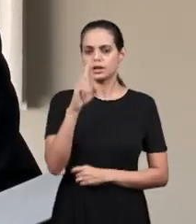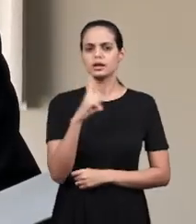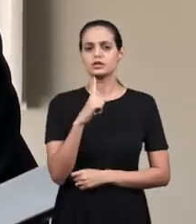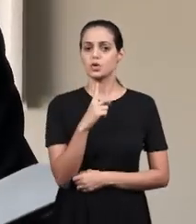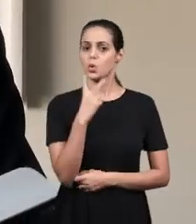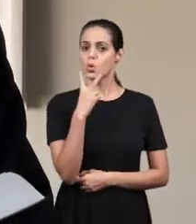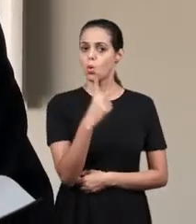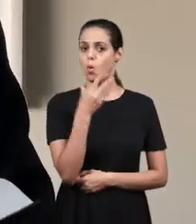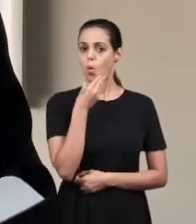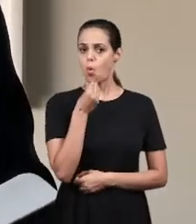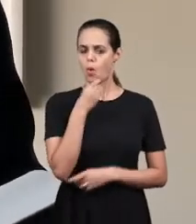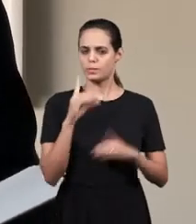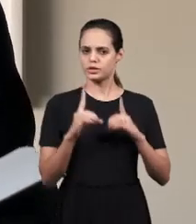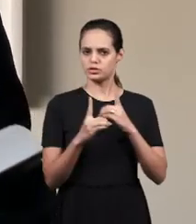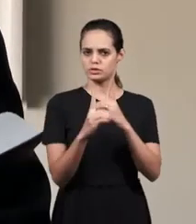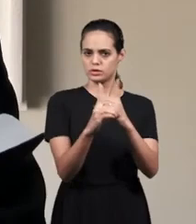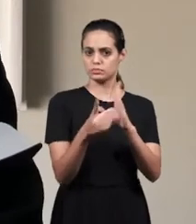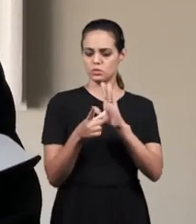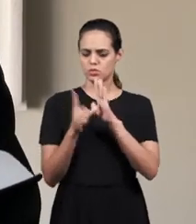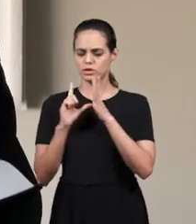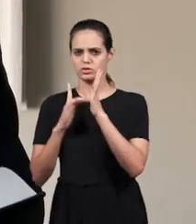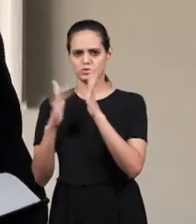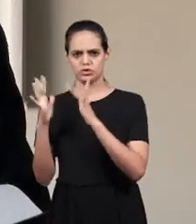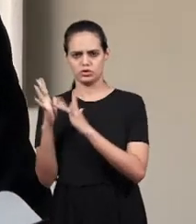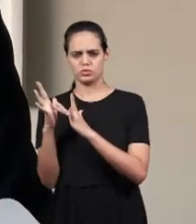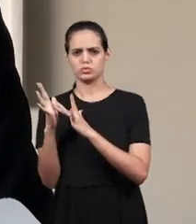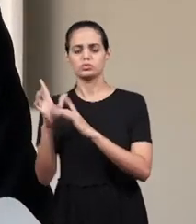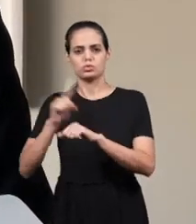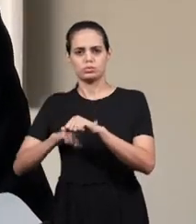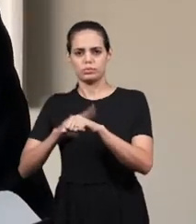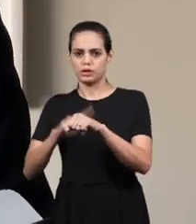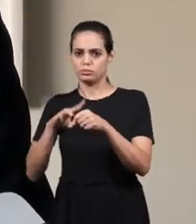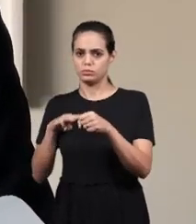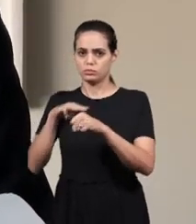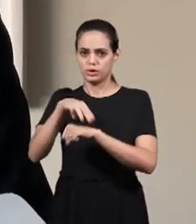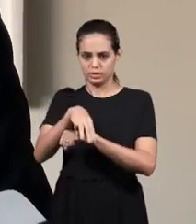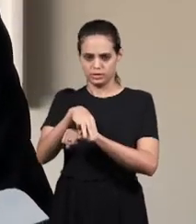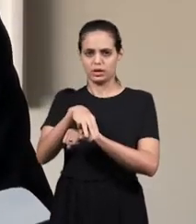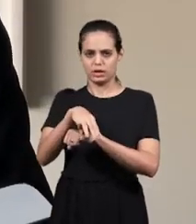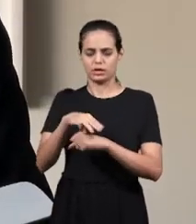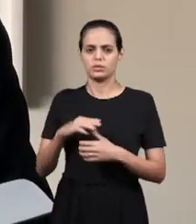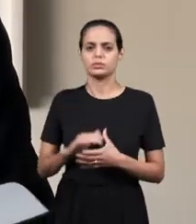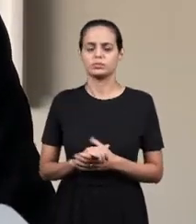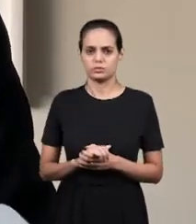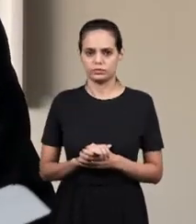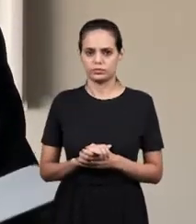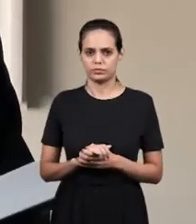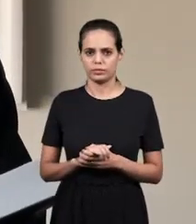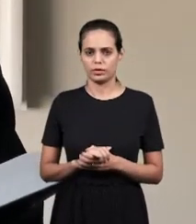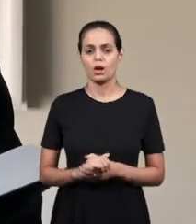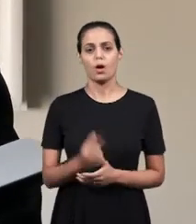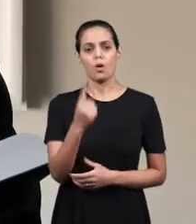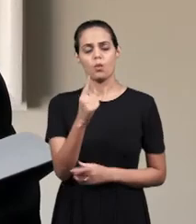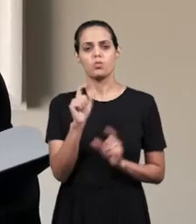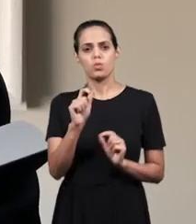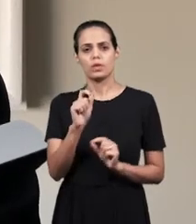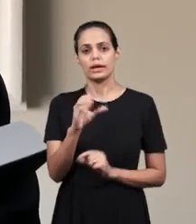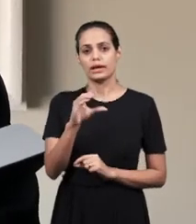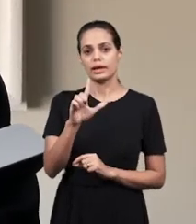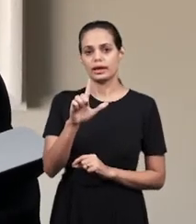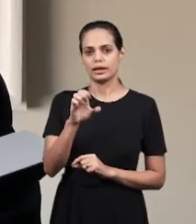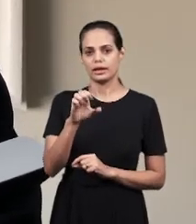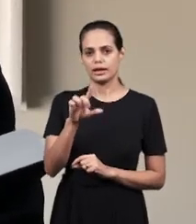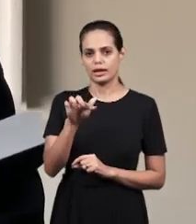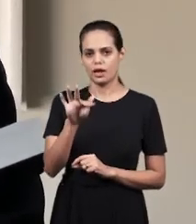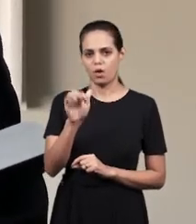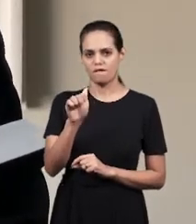Jesus during his ministry, of which the word describes as Cleophas. And they